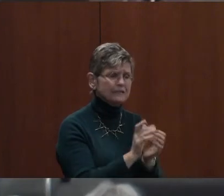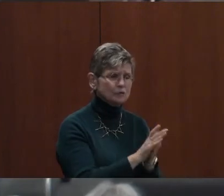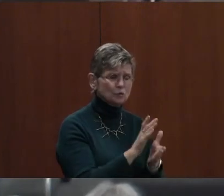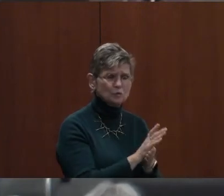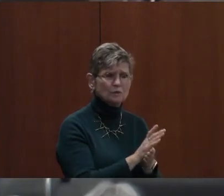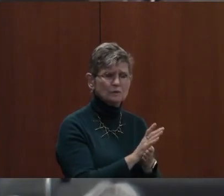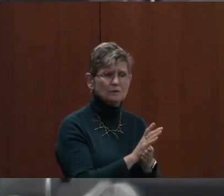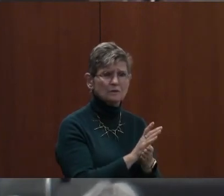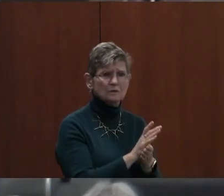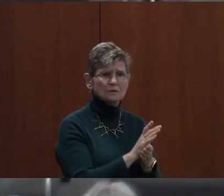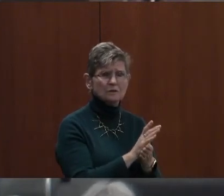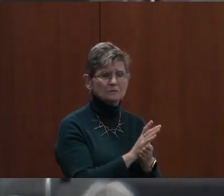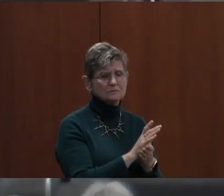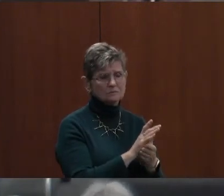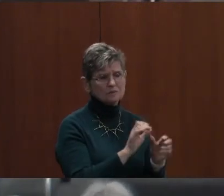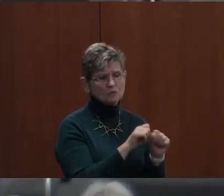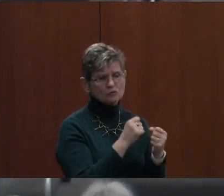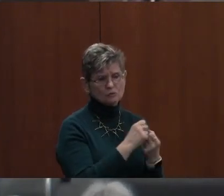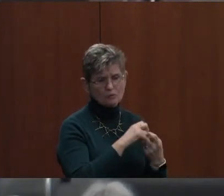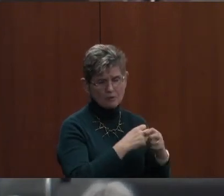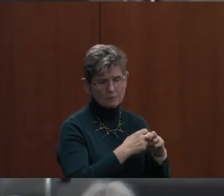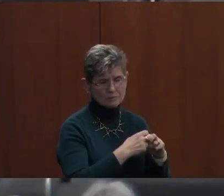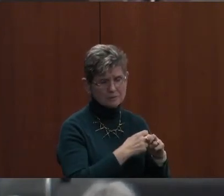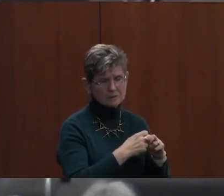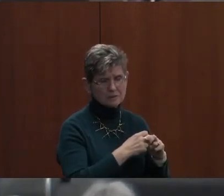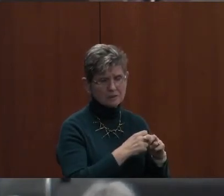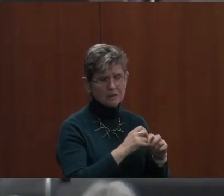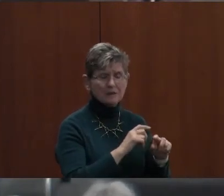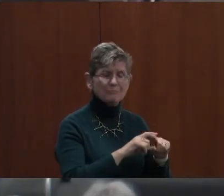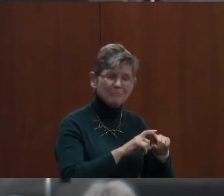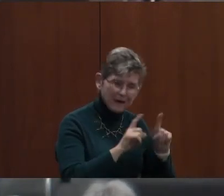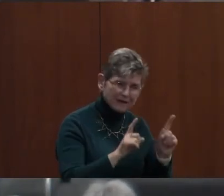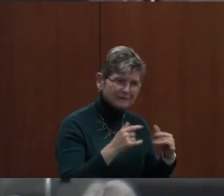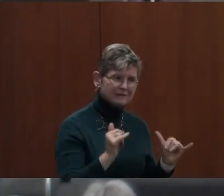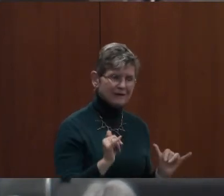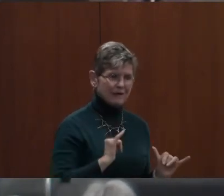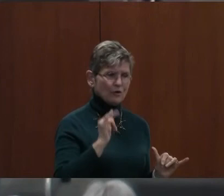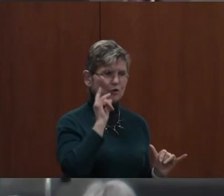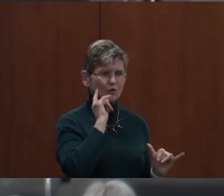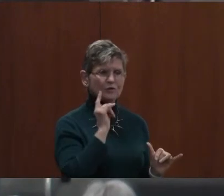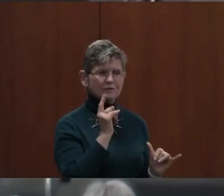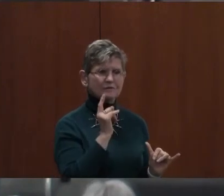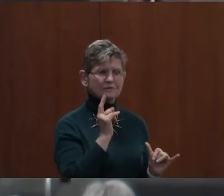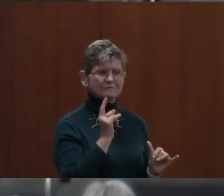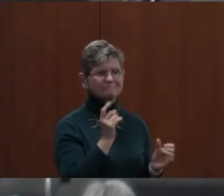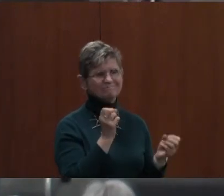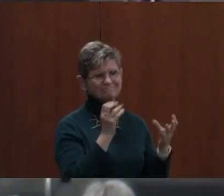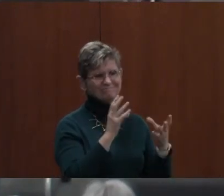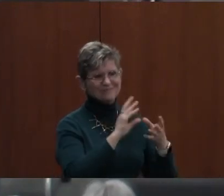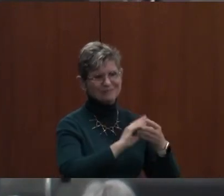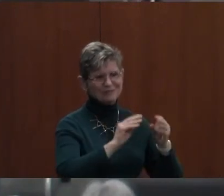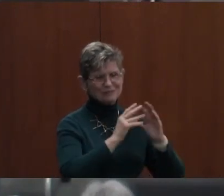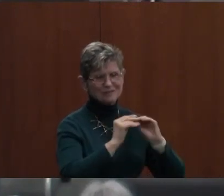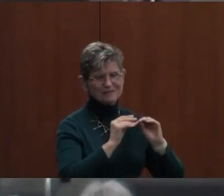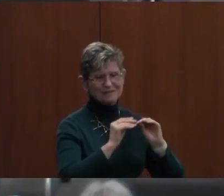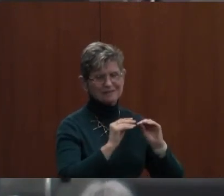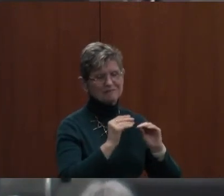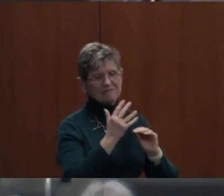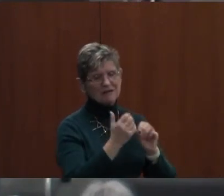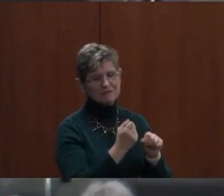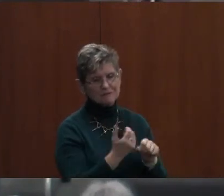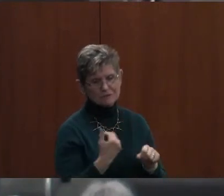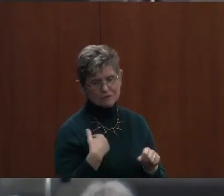social problems, and social and behavior problems, but I heard a lot of stories about how, 5-10 years